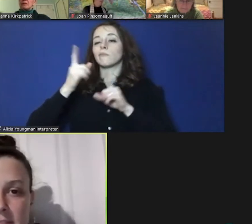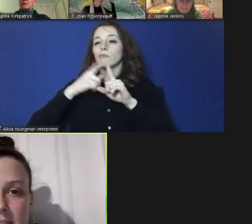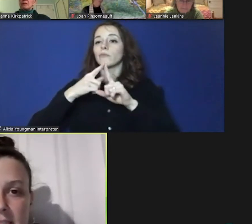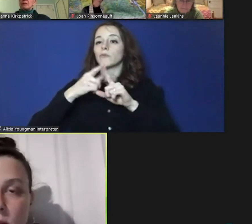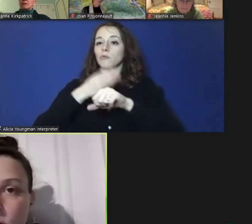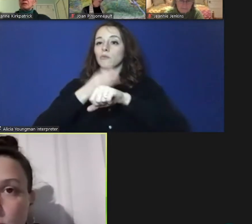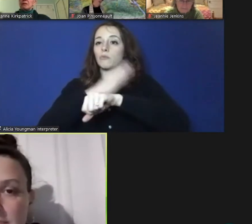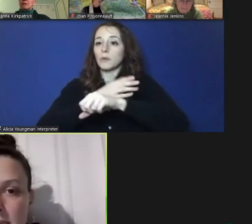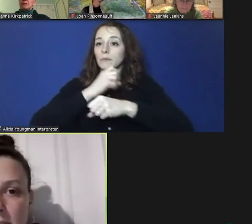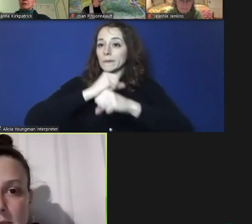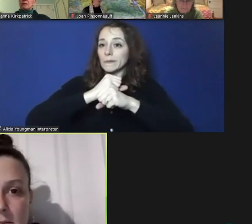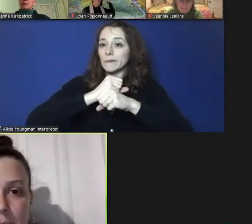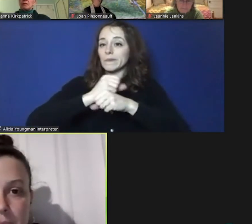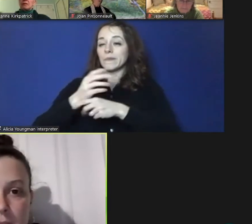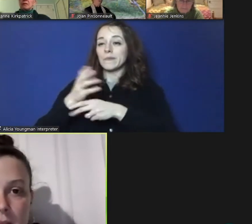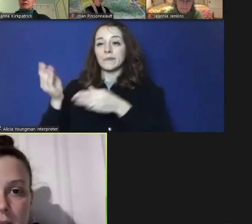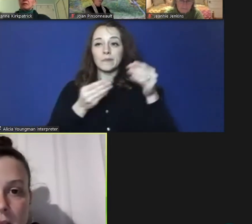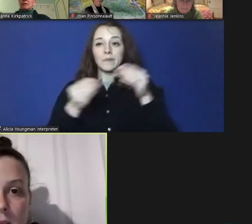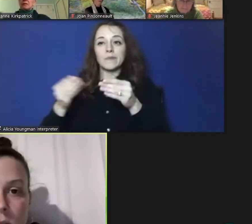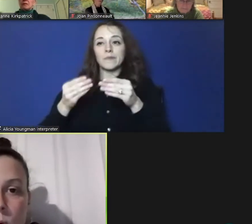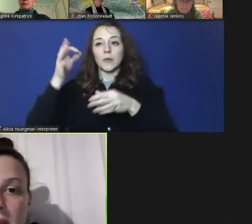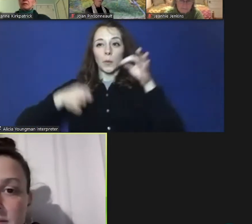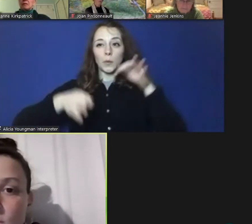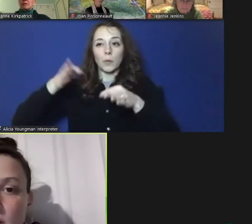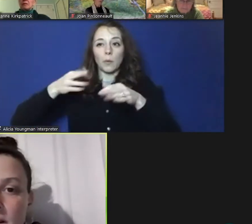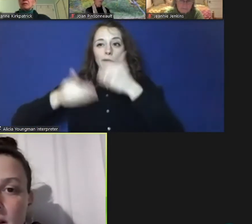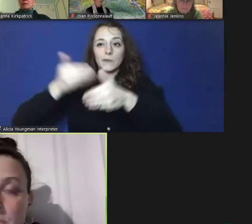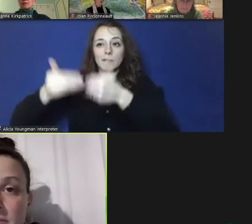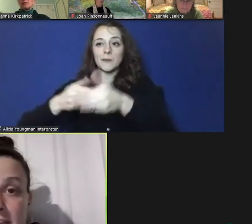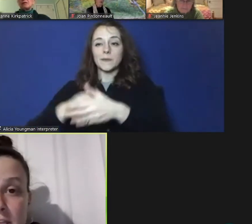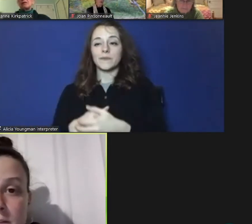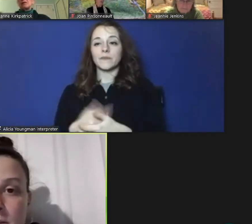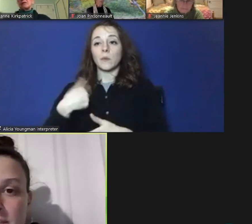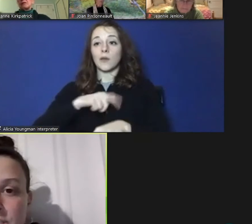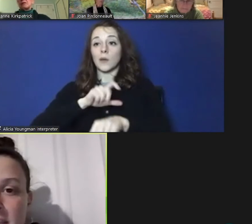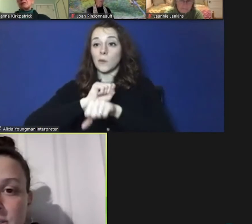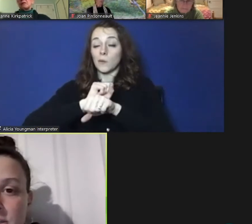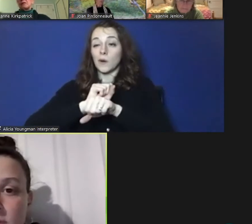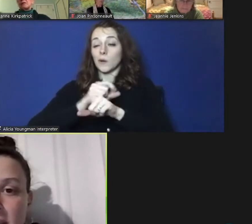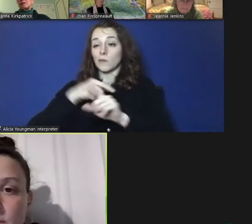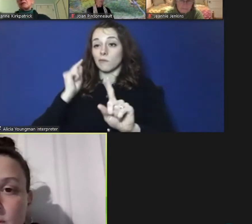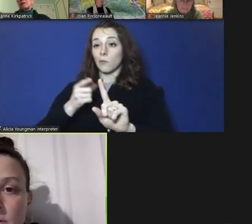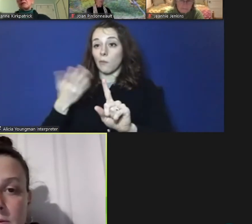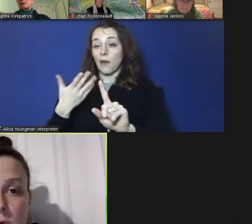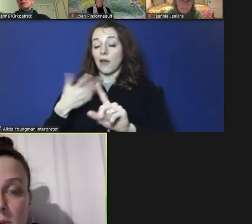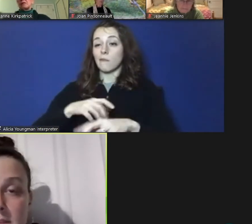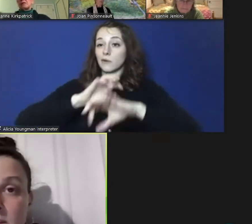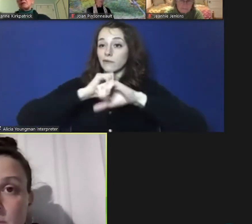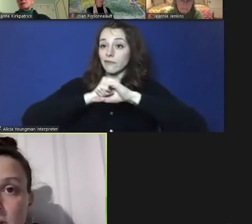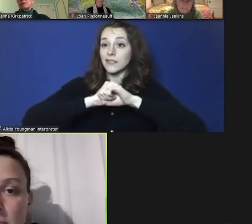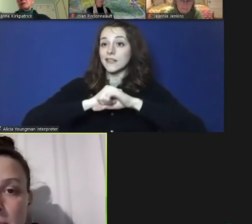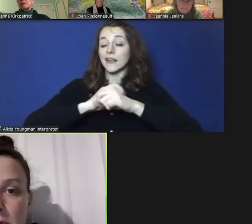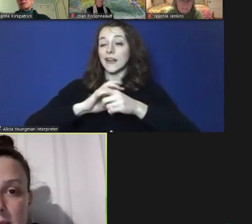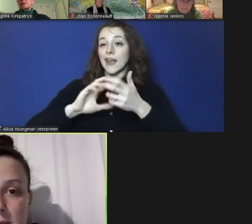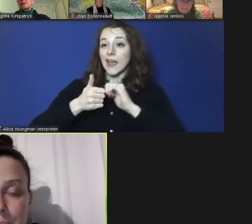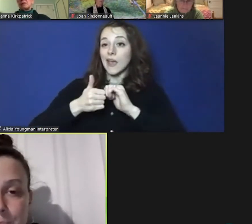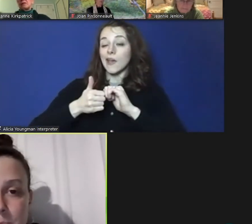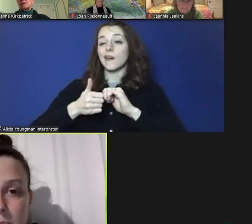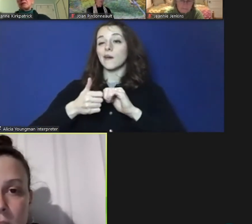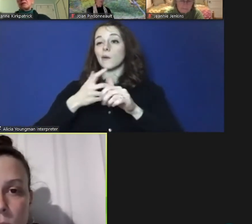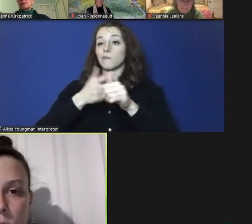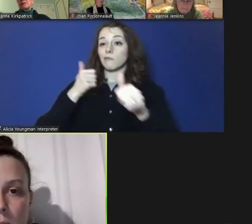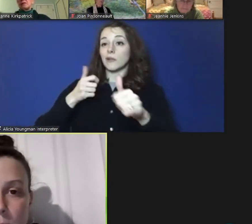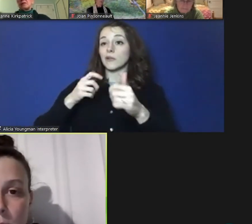protection and to facilitate court proceedings. We also work on prevention through education and training with local schools and community